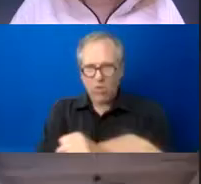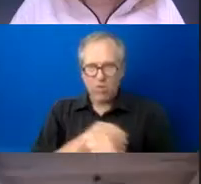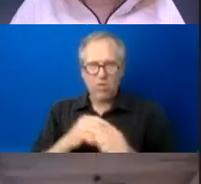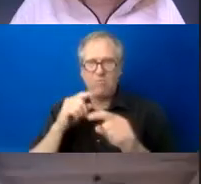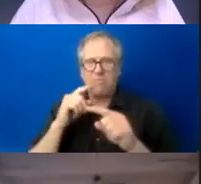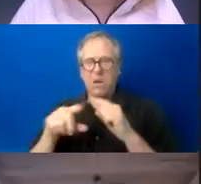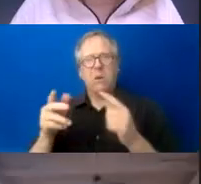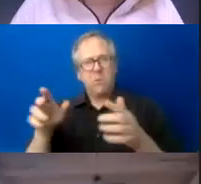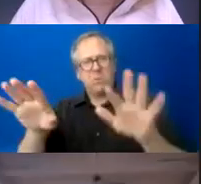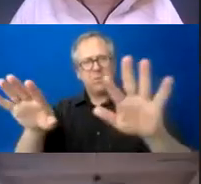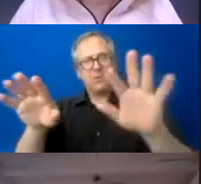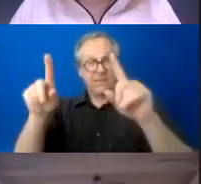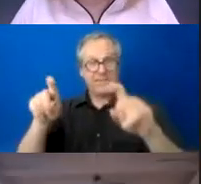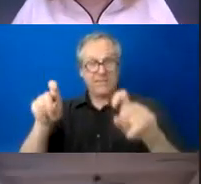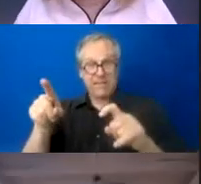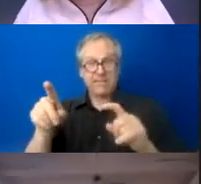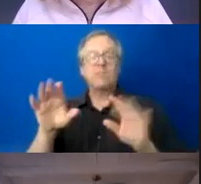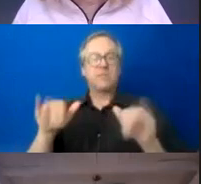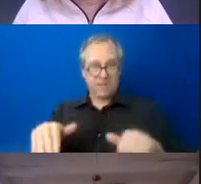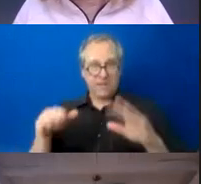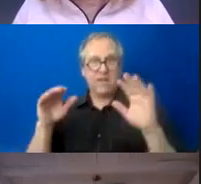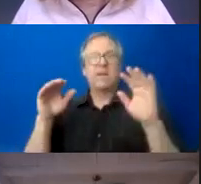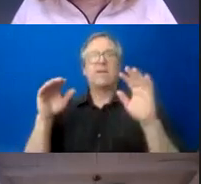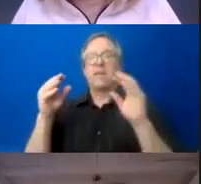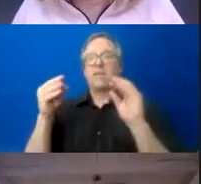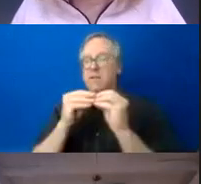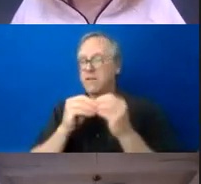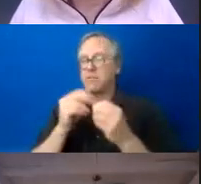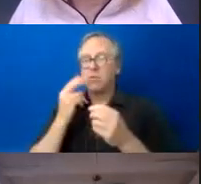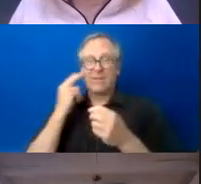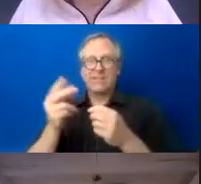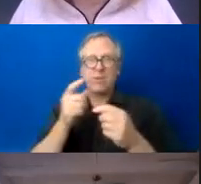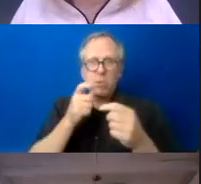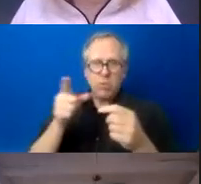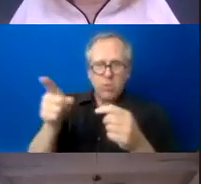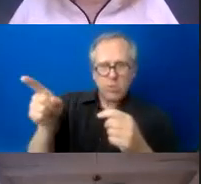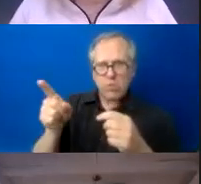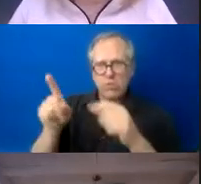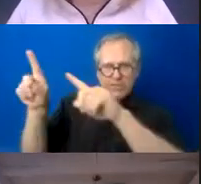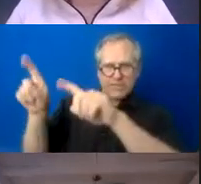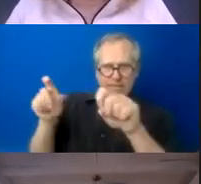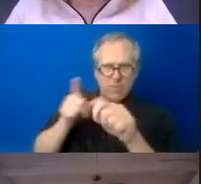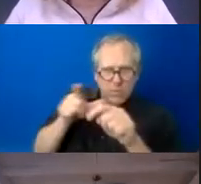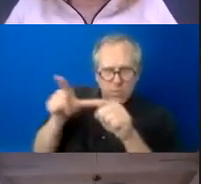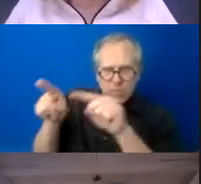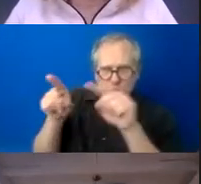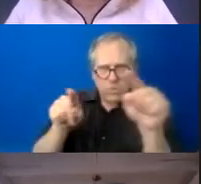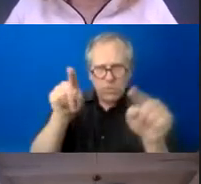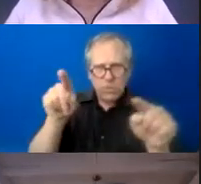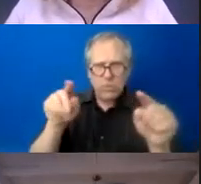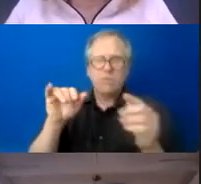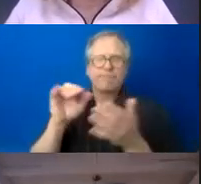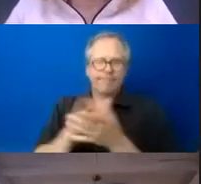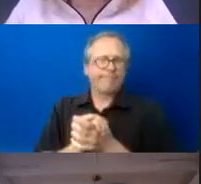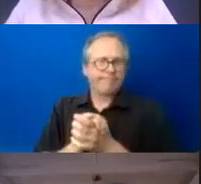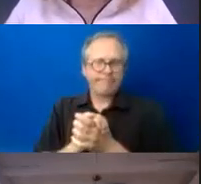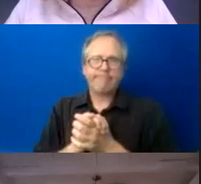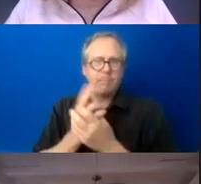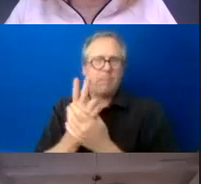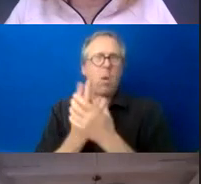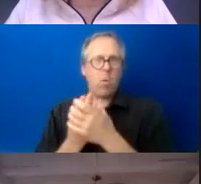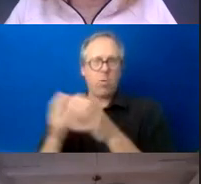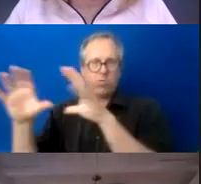So I think that data is now available to see the breakdown, but I need to actually look that up. But that is a specific both in